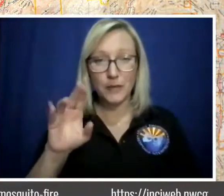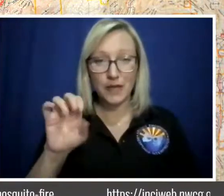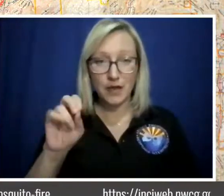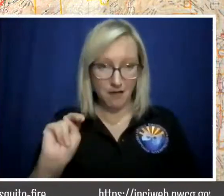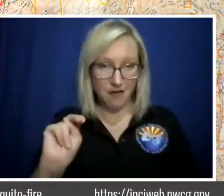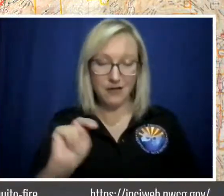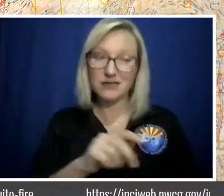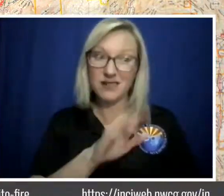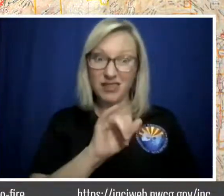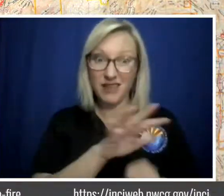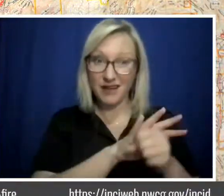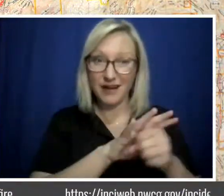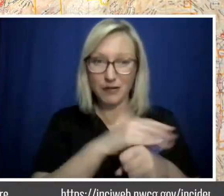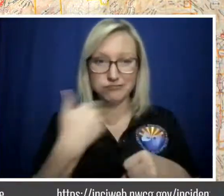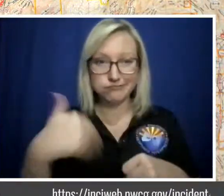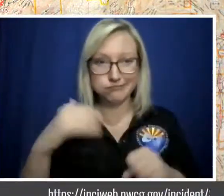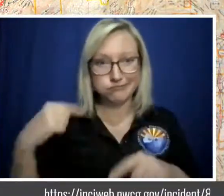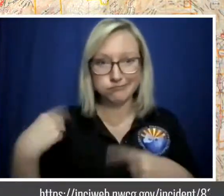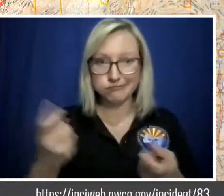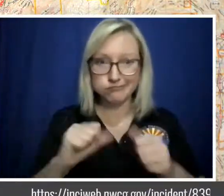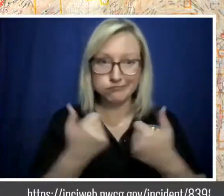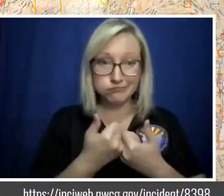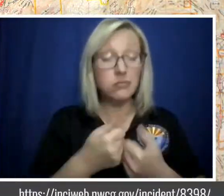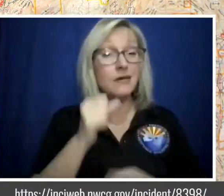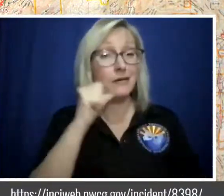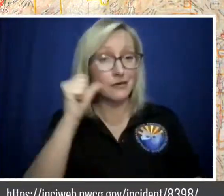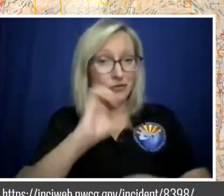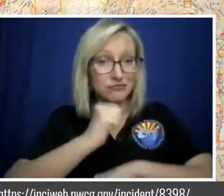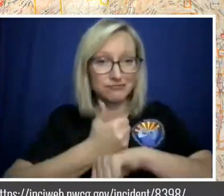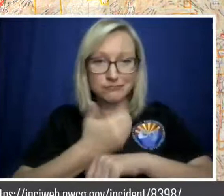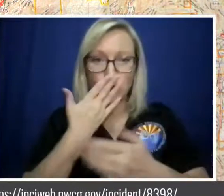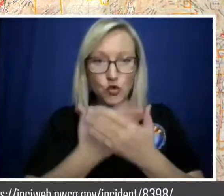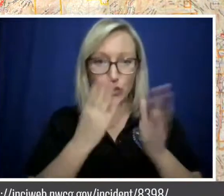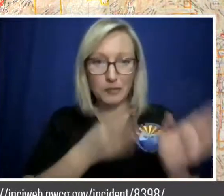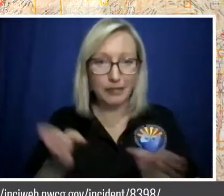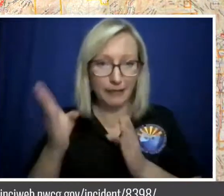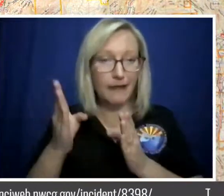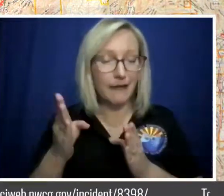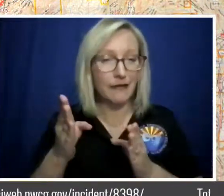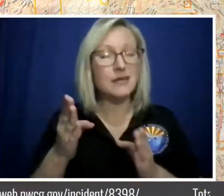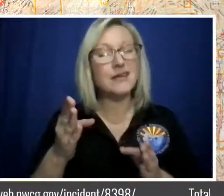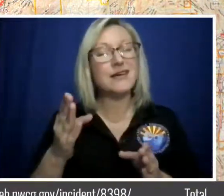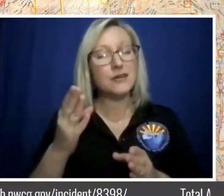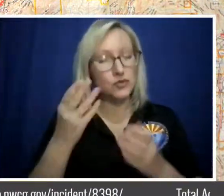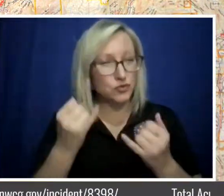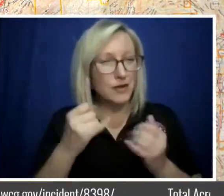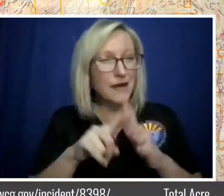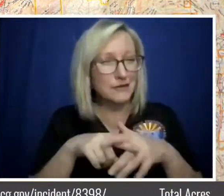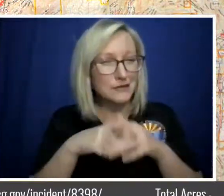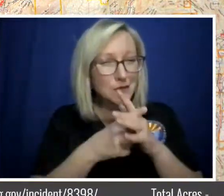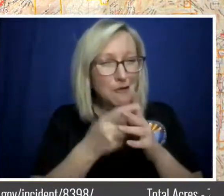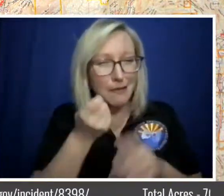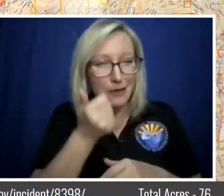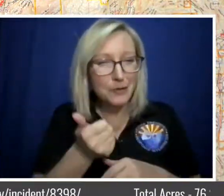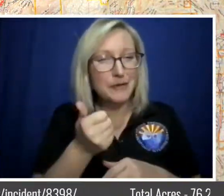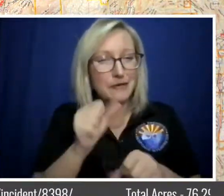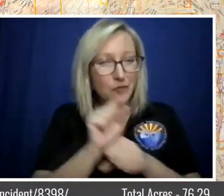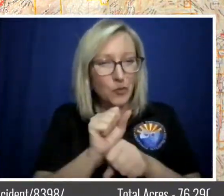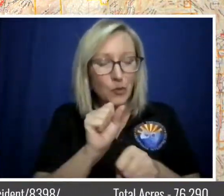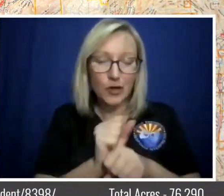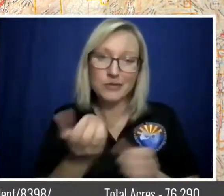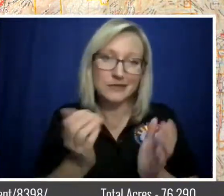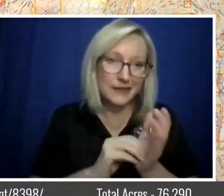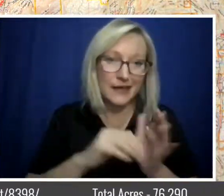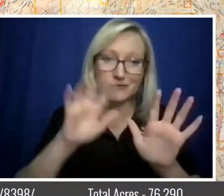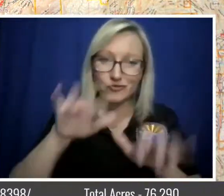and identified a good plan yesterday for getting across that. We're able to start doing a little bit of work, but that's when the rain got to be too much and it